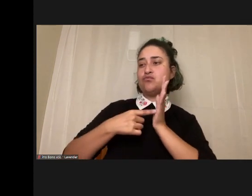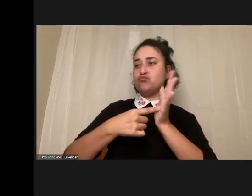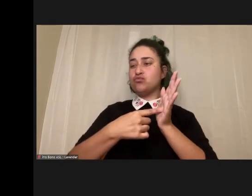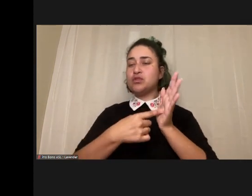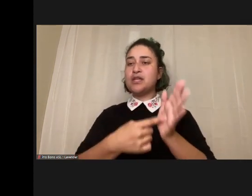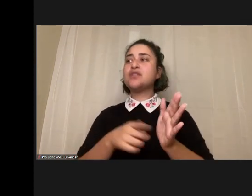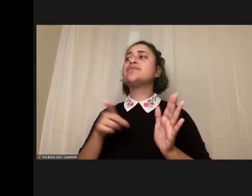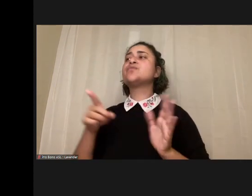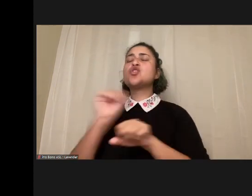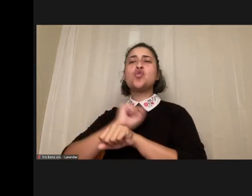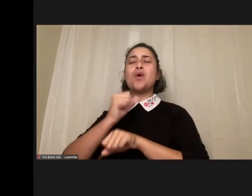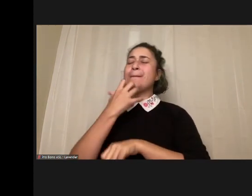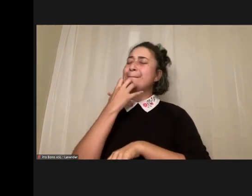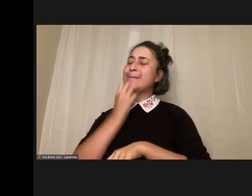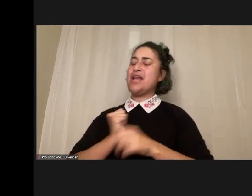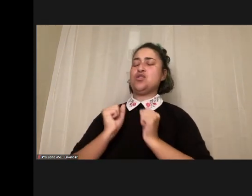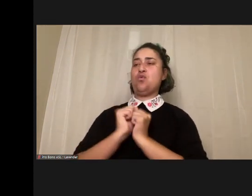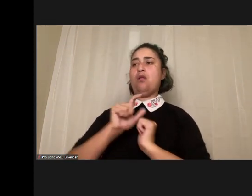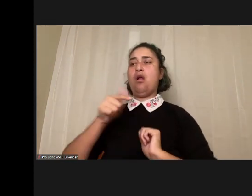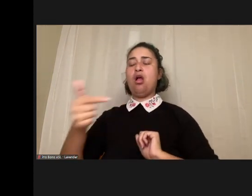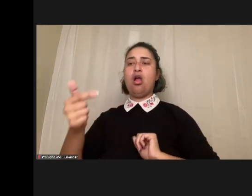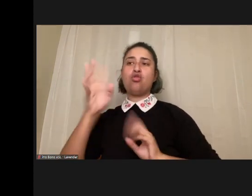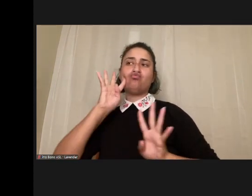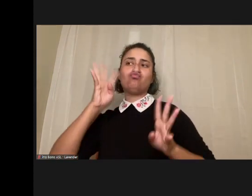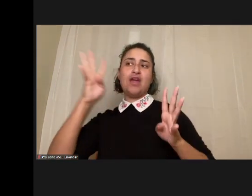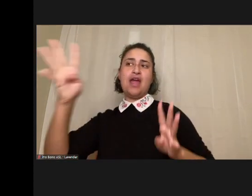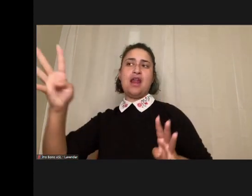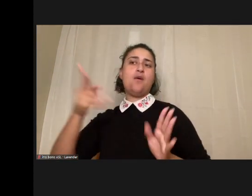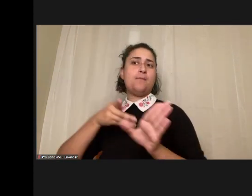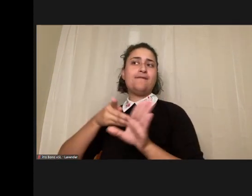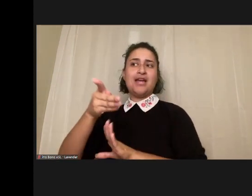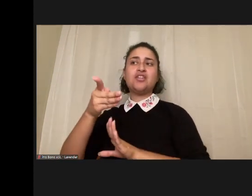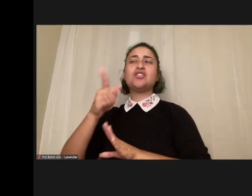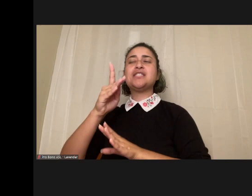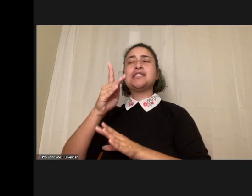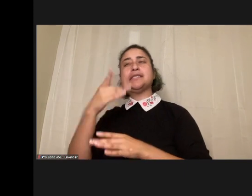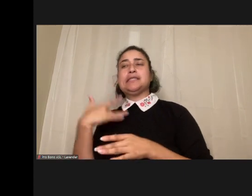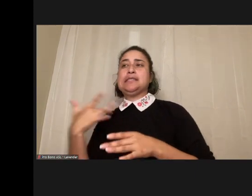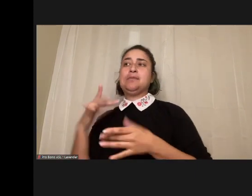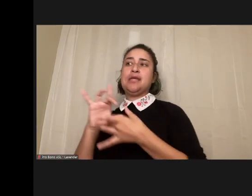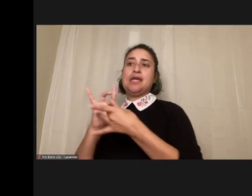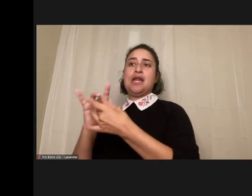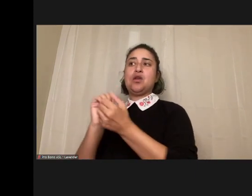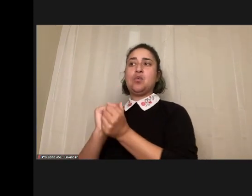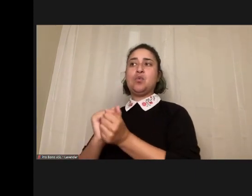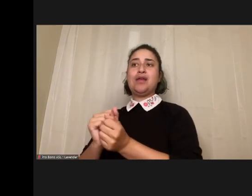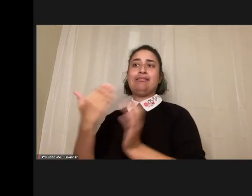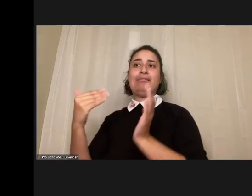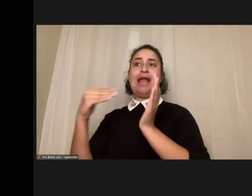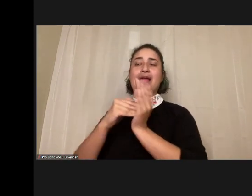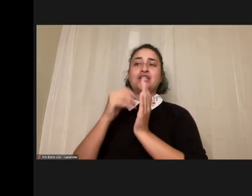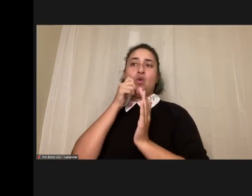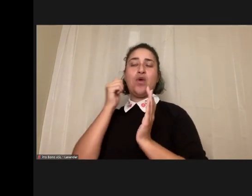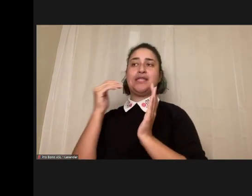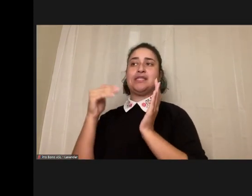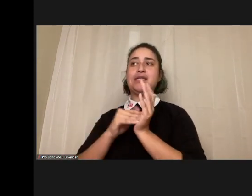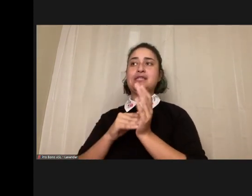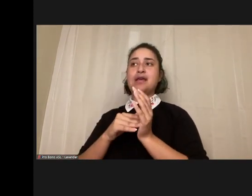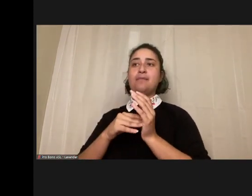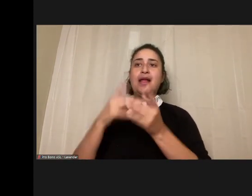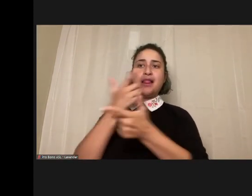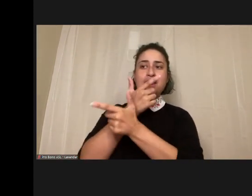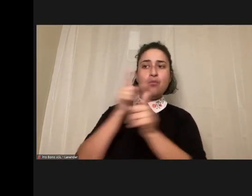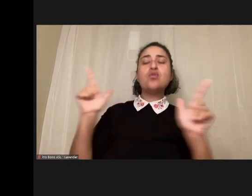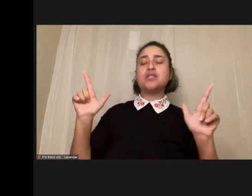passionately with other creative professionals nationally on issues surrounding anti-racism and collective liberation. They have